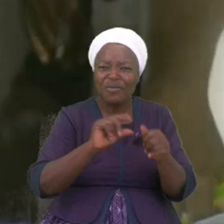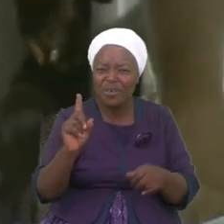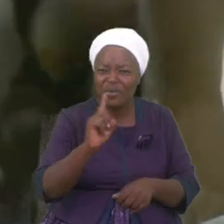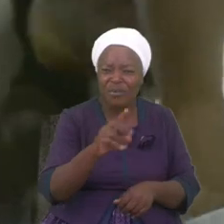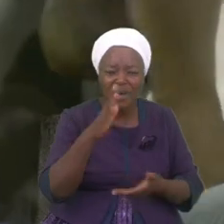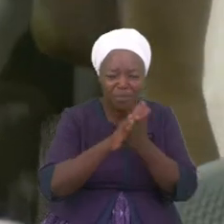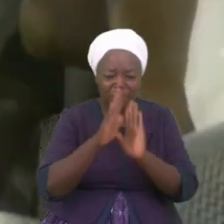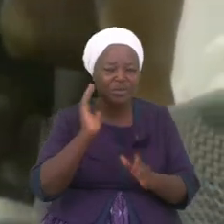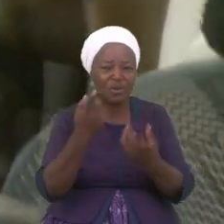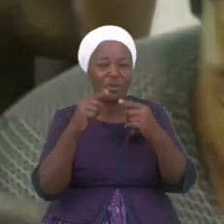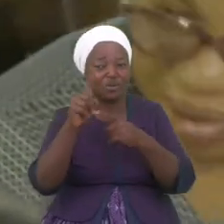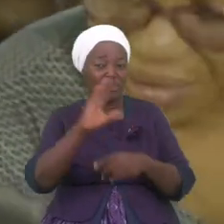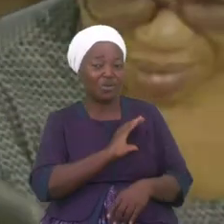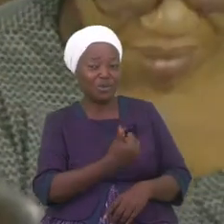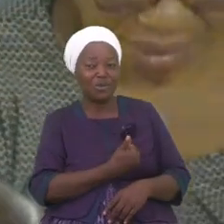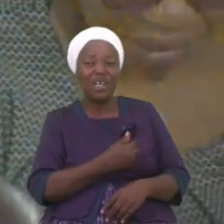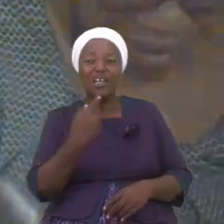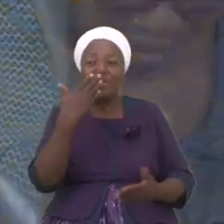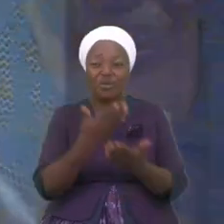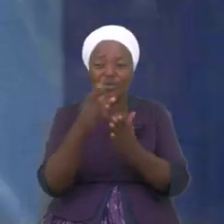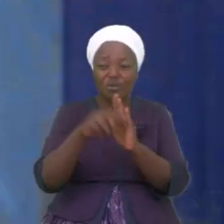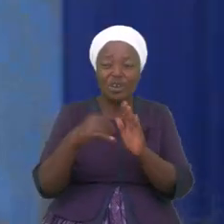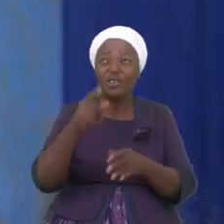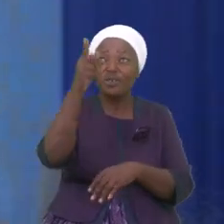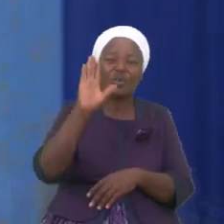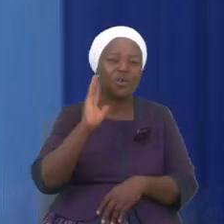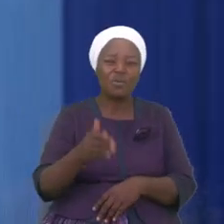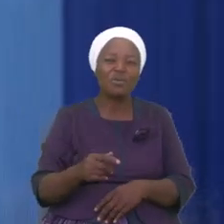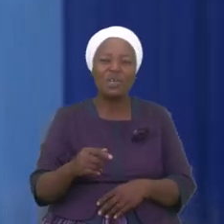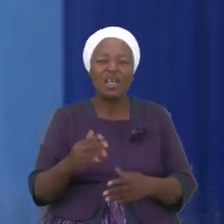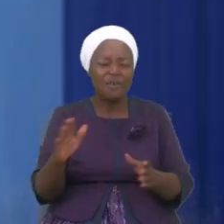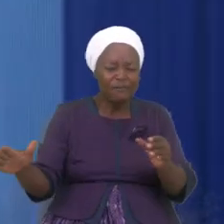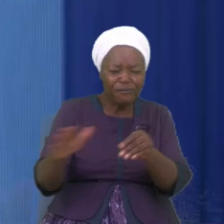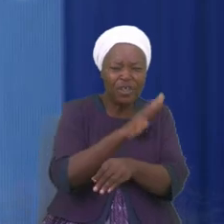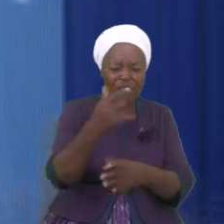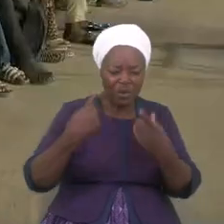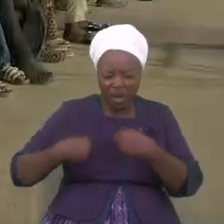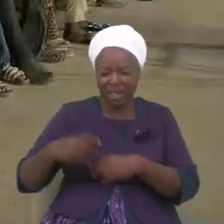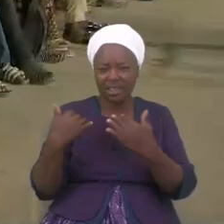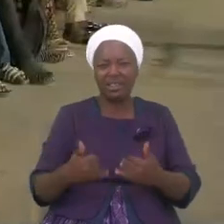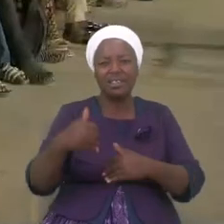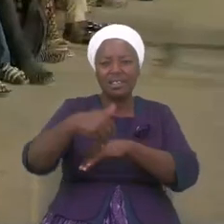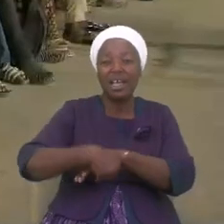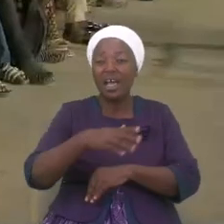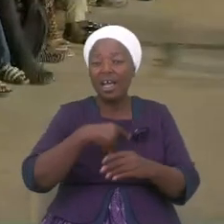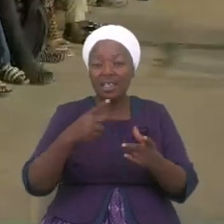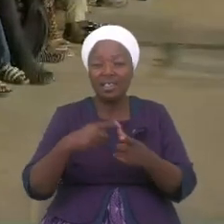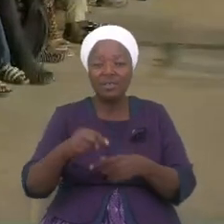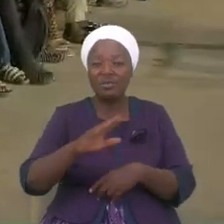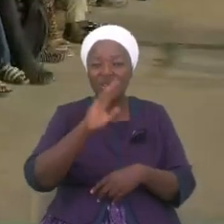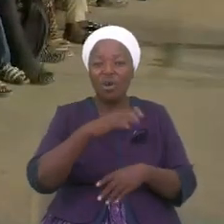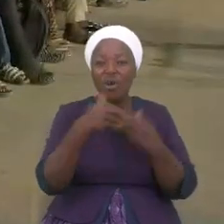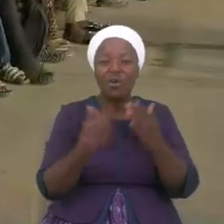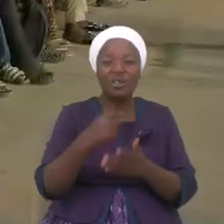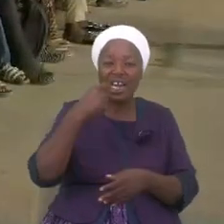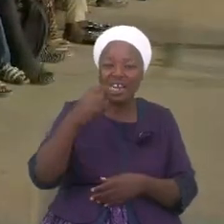come to your soul. The goodness of God will saturate your heart tonight. And all the regrets and all the